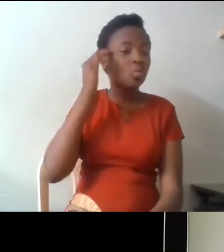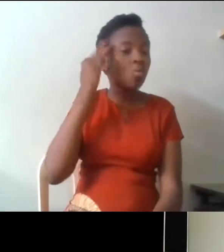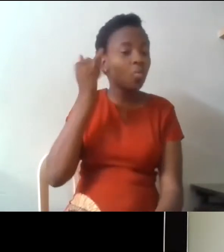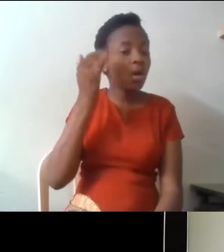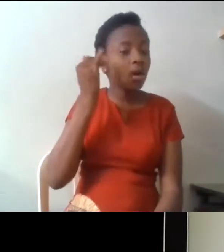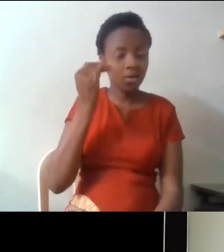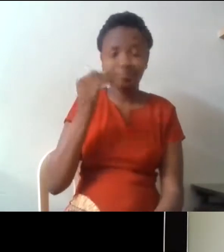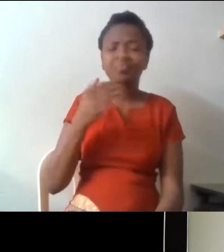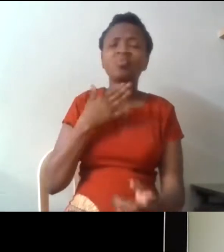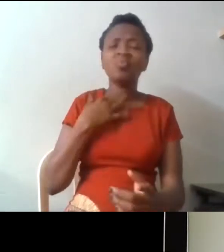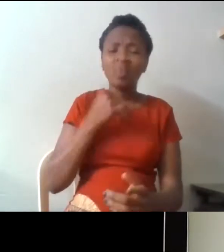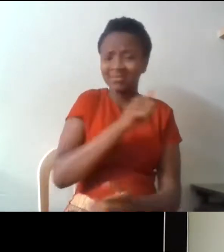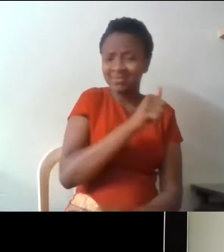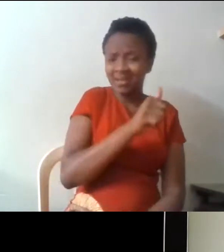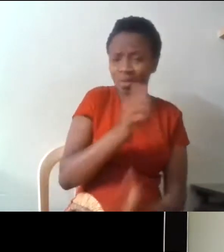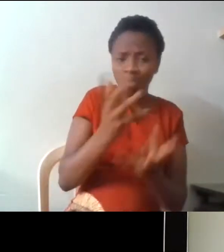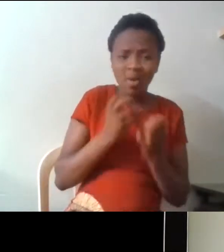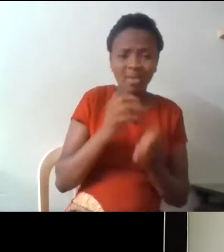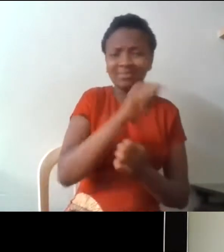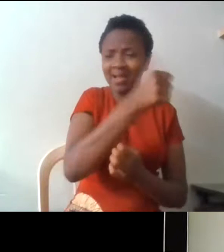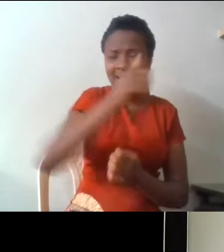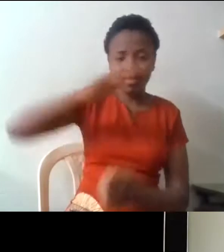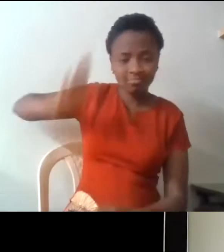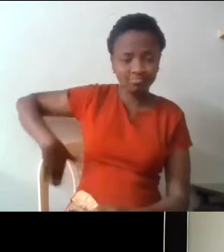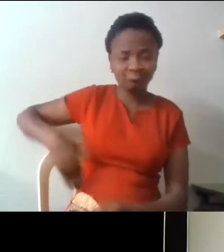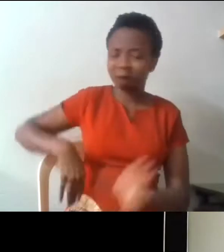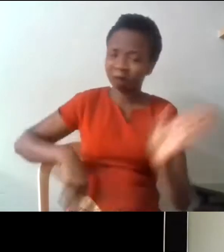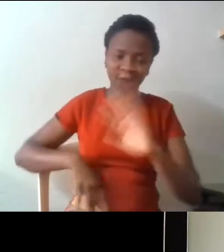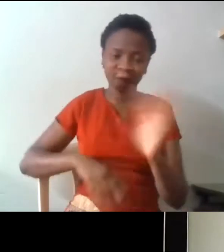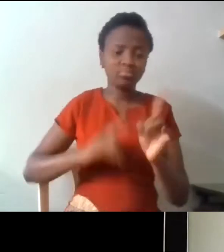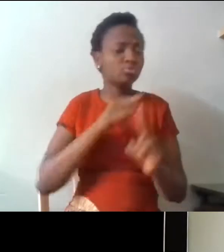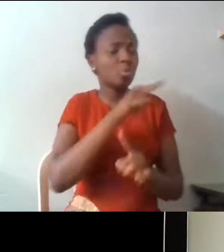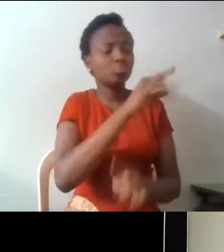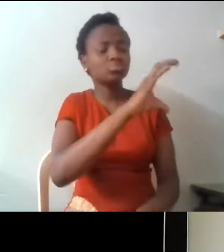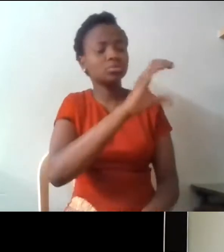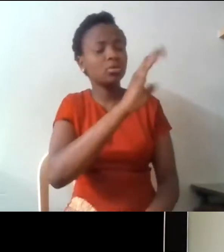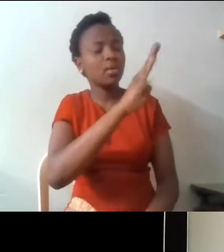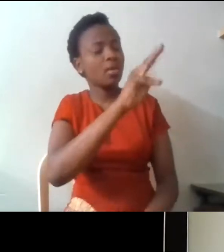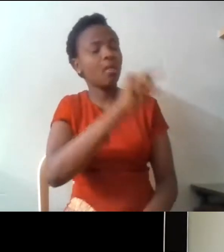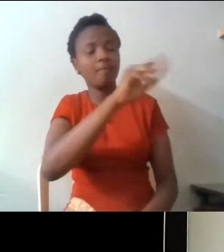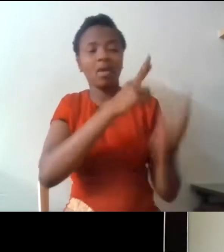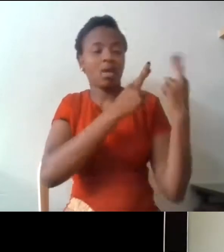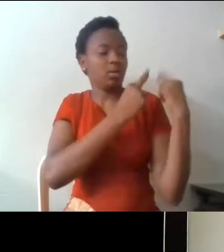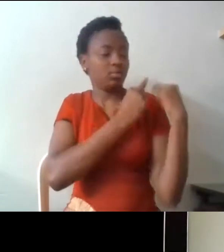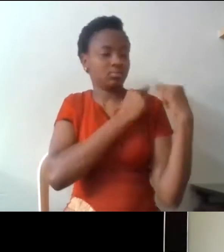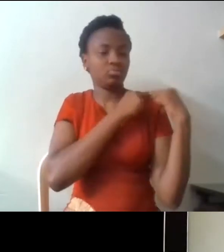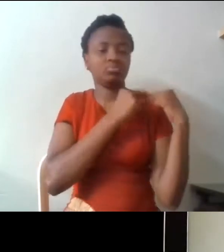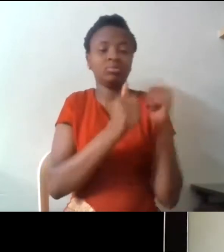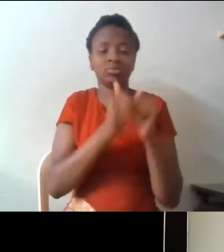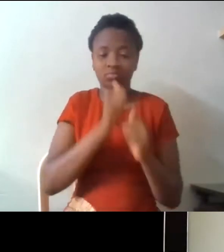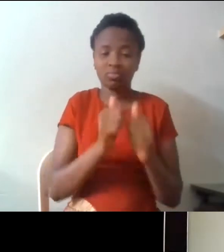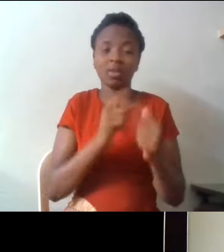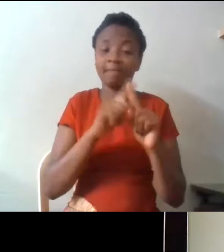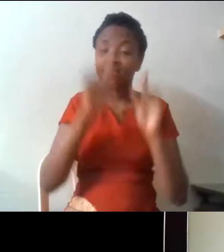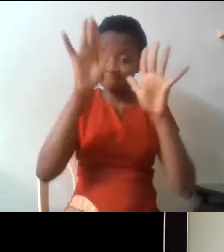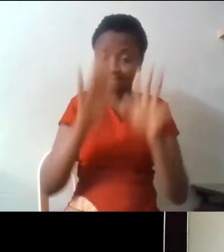of organizations like CBM Global in achieving this goal? So I think firstly, we need to recognize in many countries